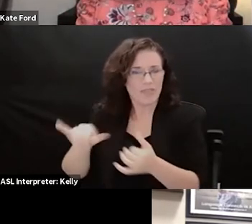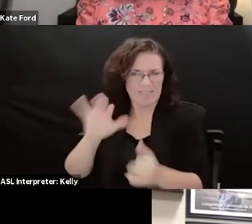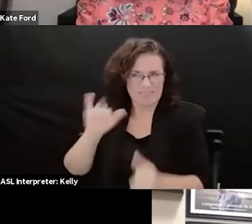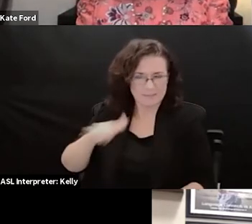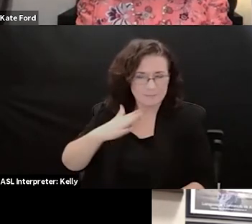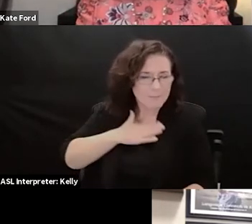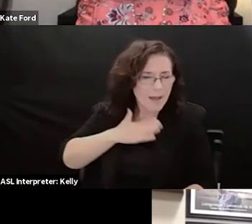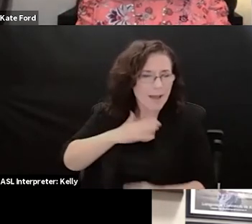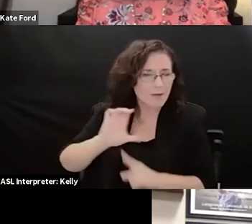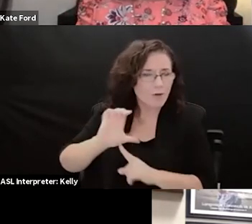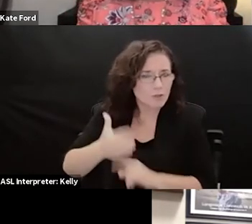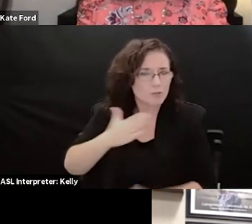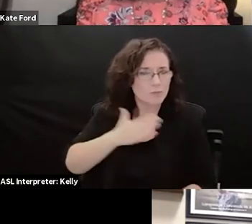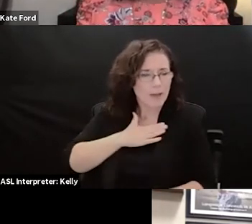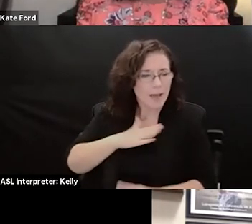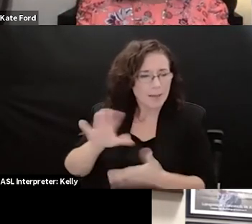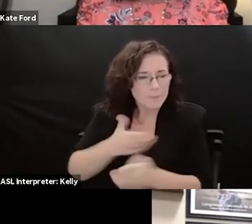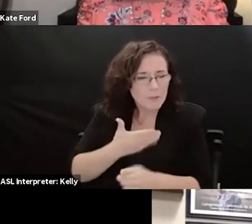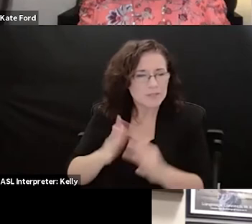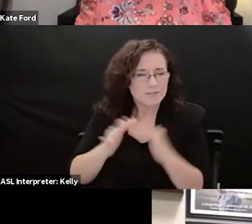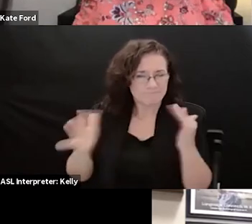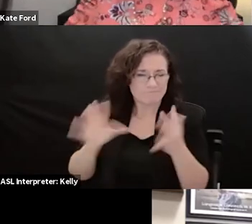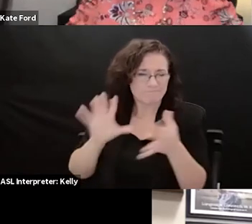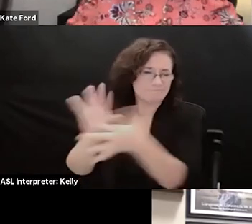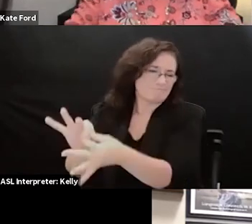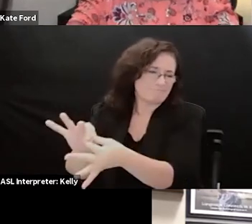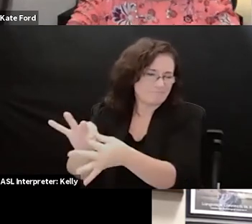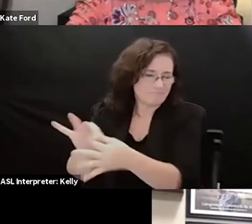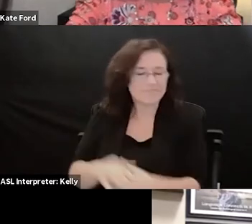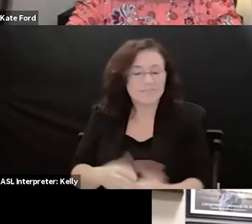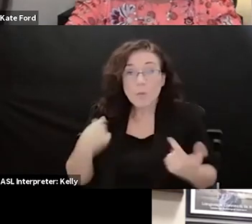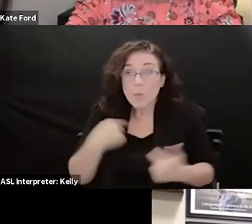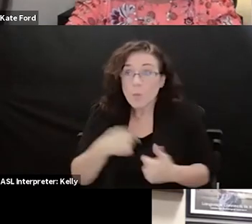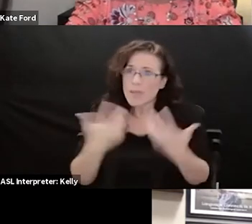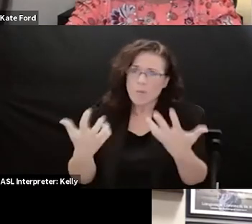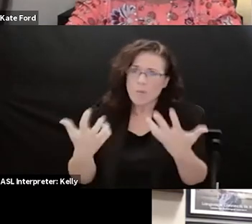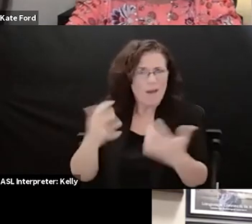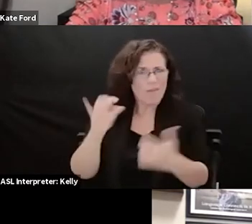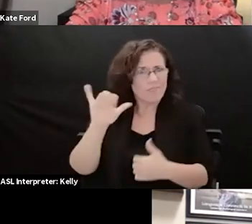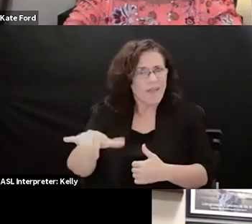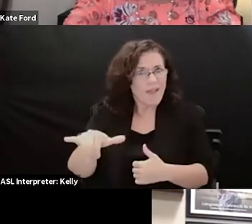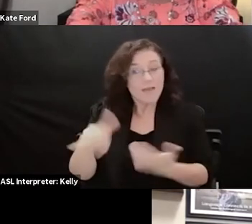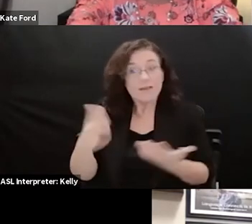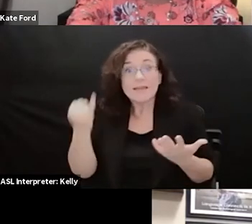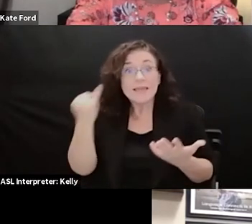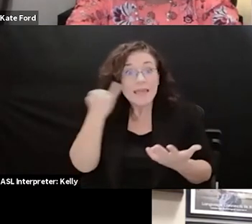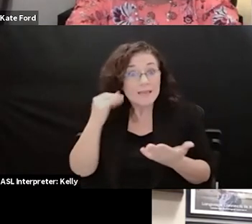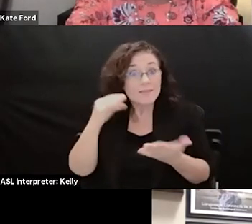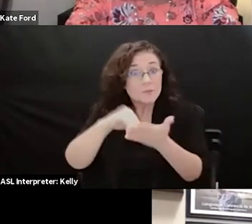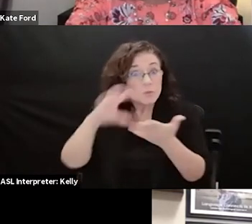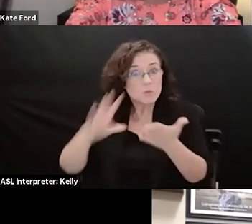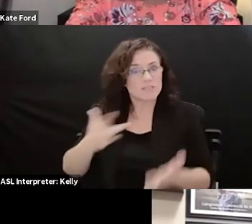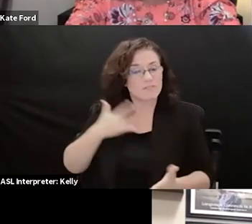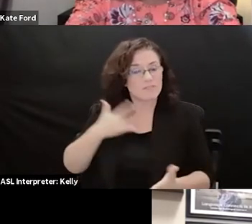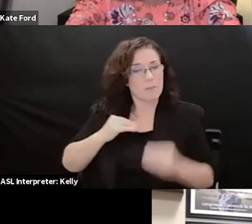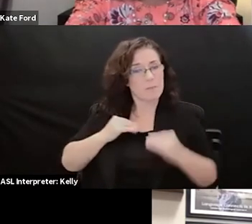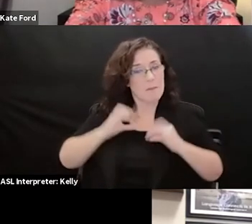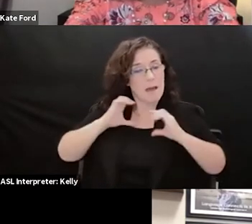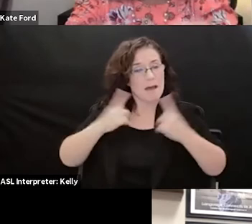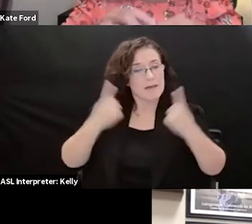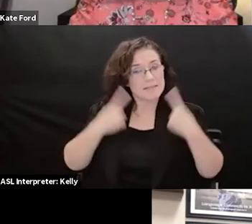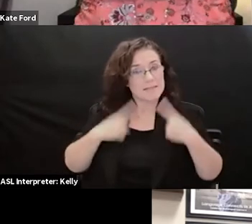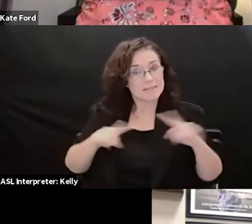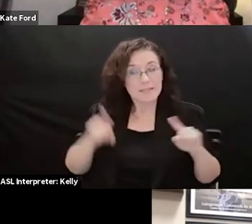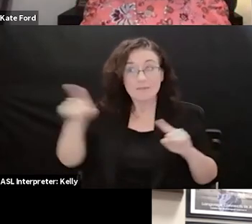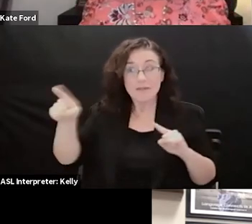students and we want more of our students to grow up and become teachers and have their own success if that's what they choose to